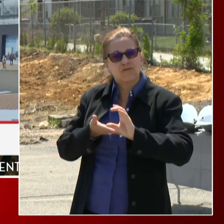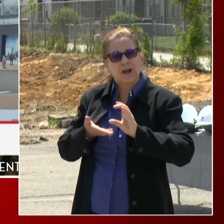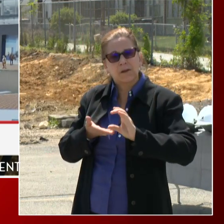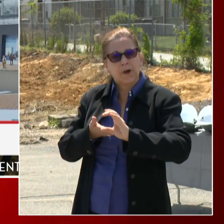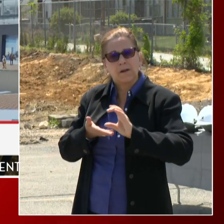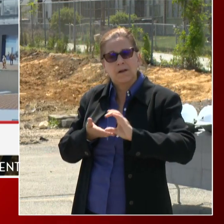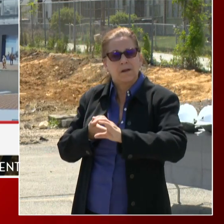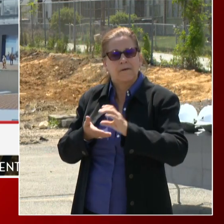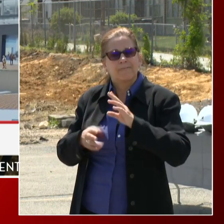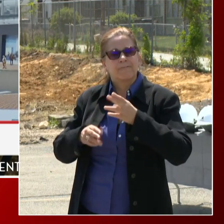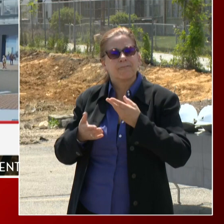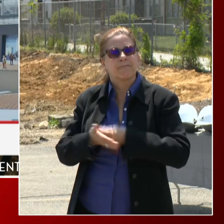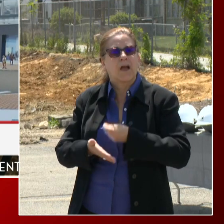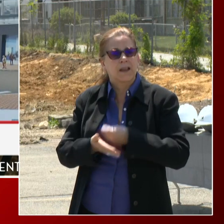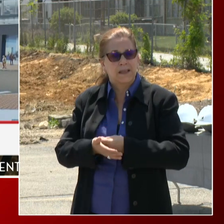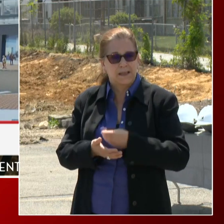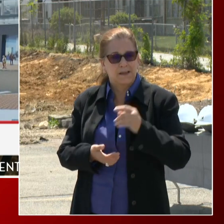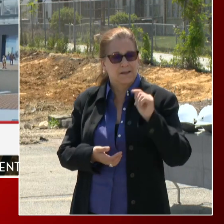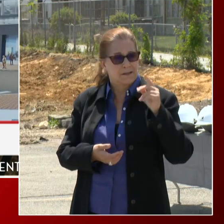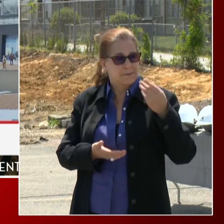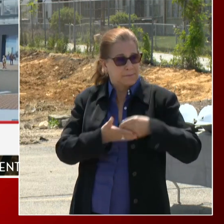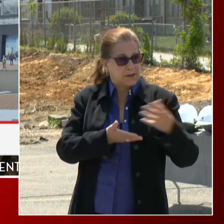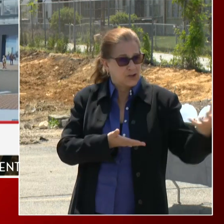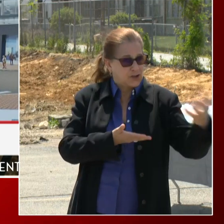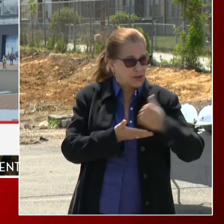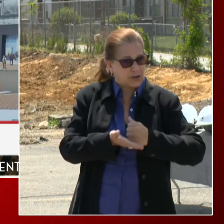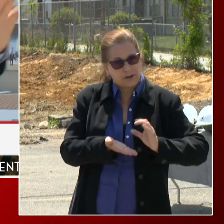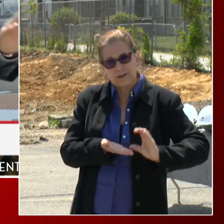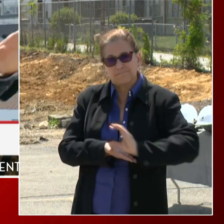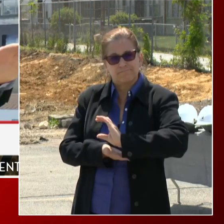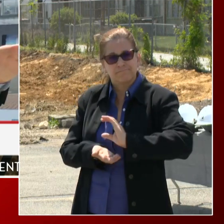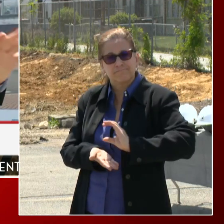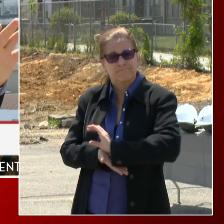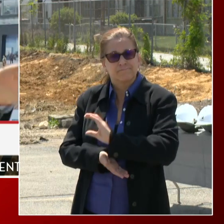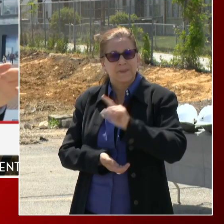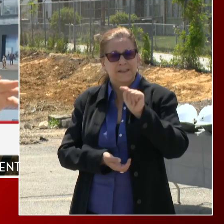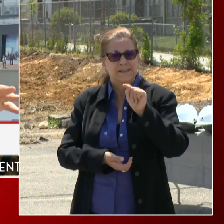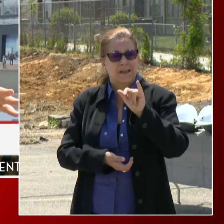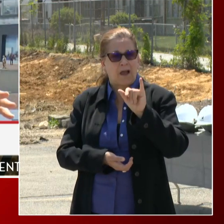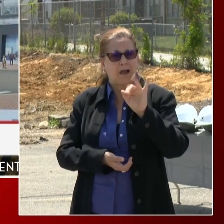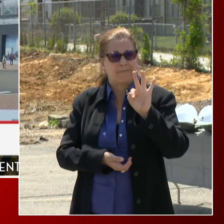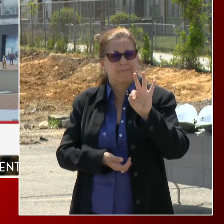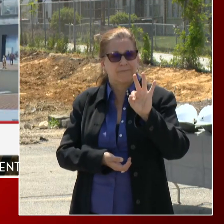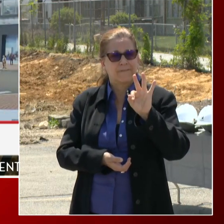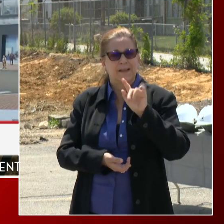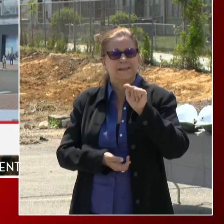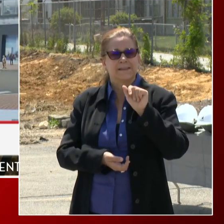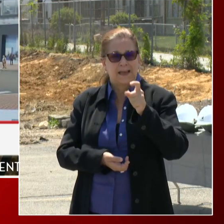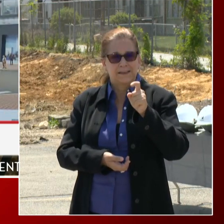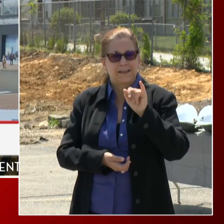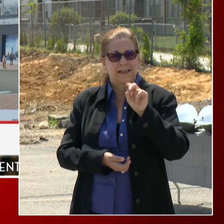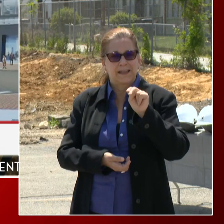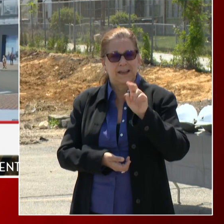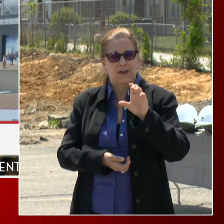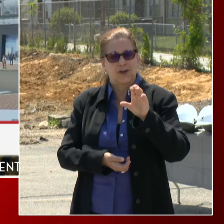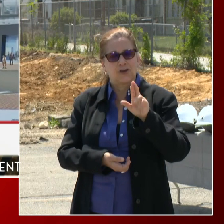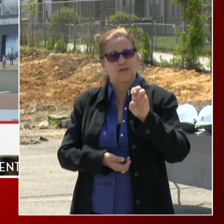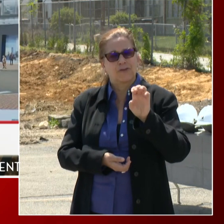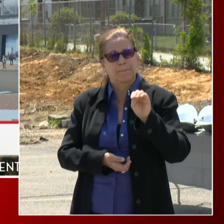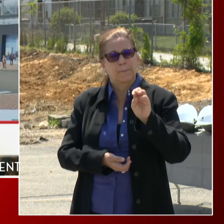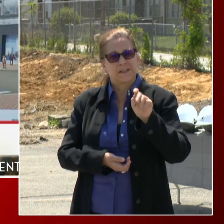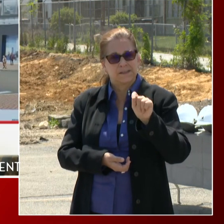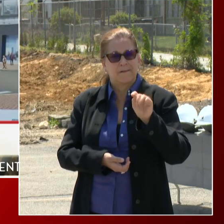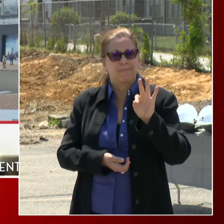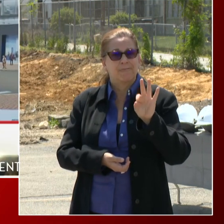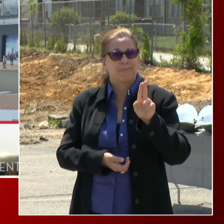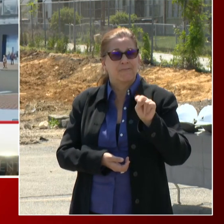tax increment financing is. All right, well, there's some reporters here, so I'm going to explain it slowly. So tax increment